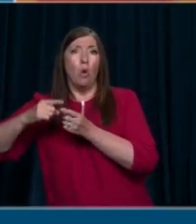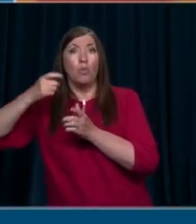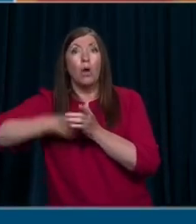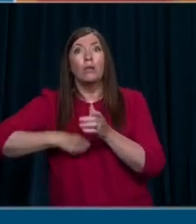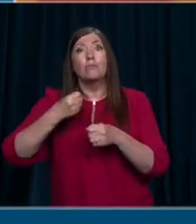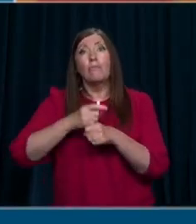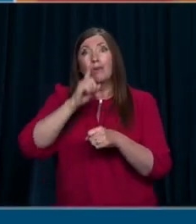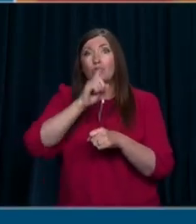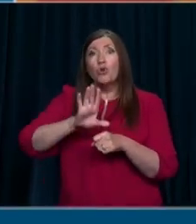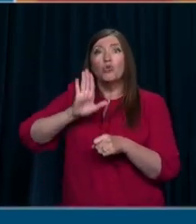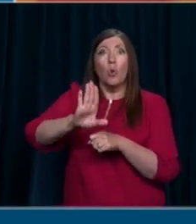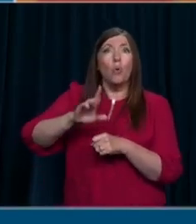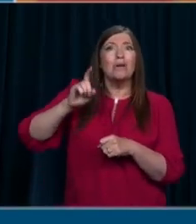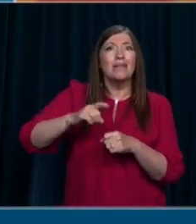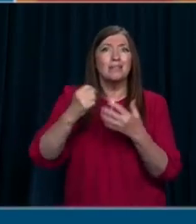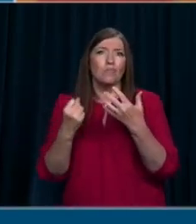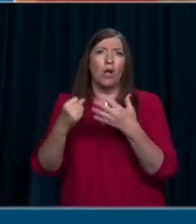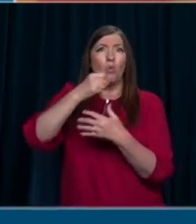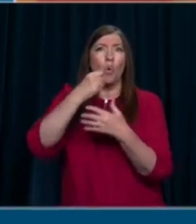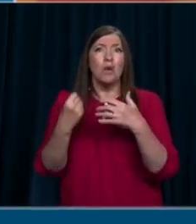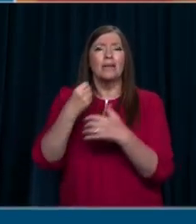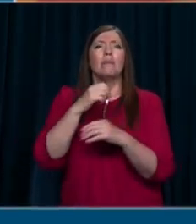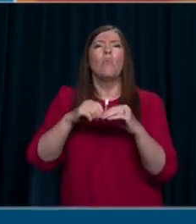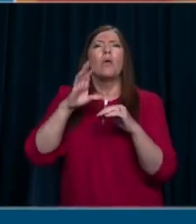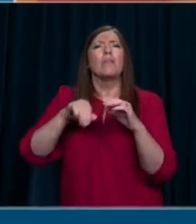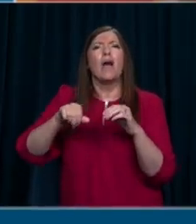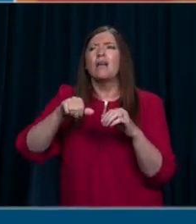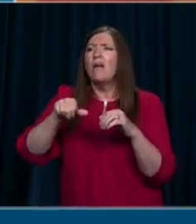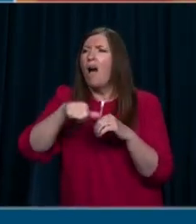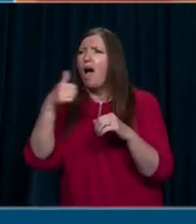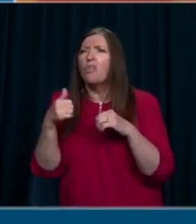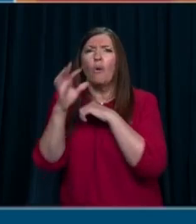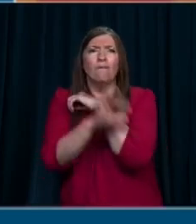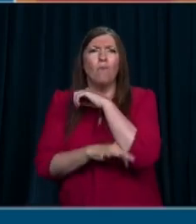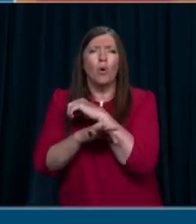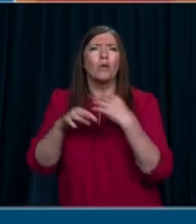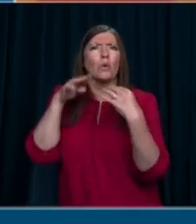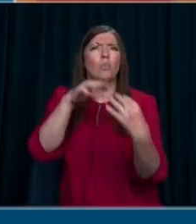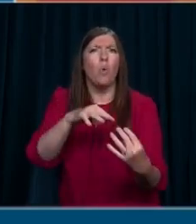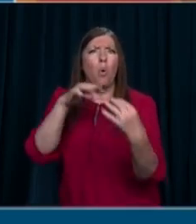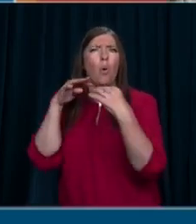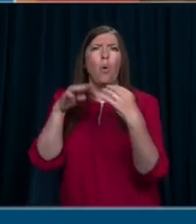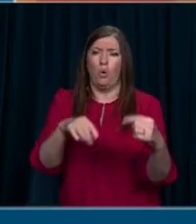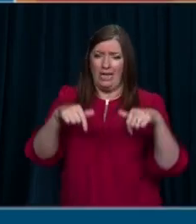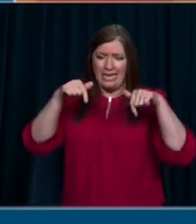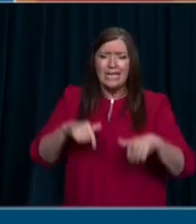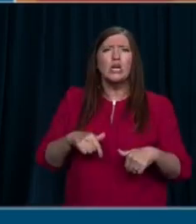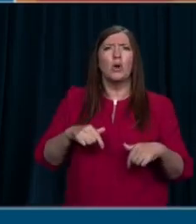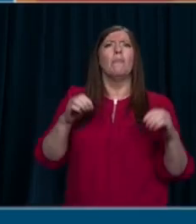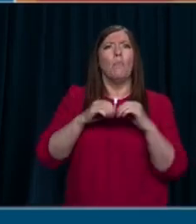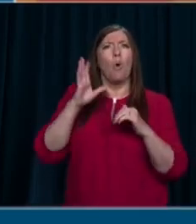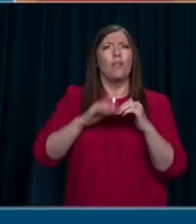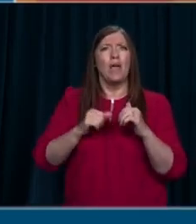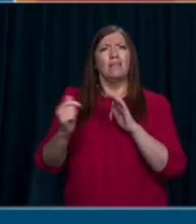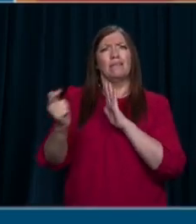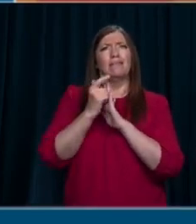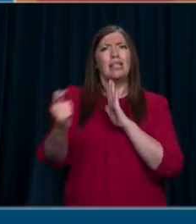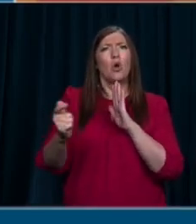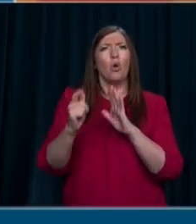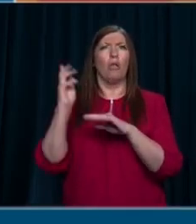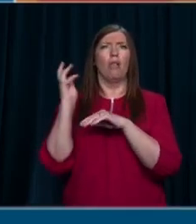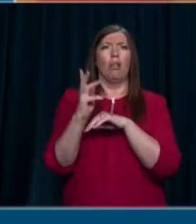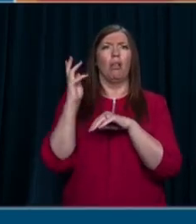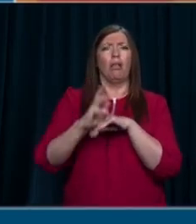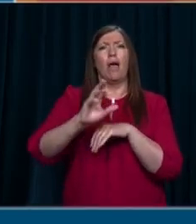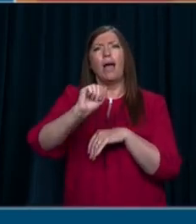have preeminence and priority over any and all foreign wars, have preeminence and priority over all illegal aliens.